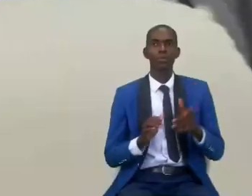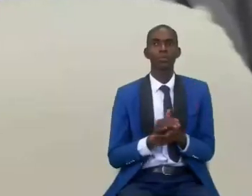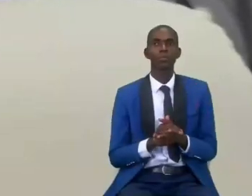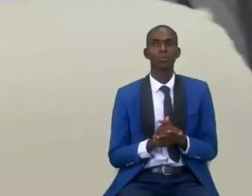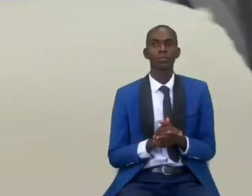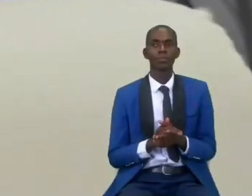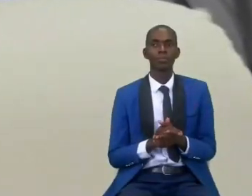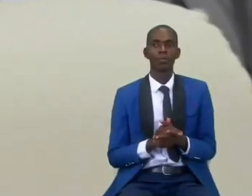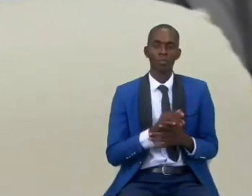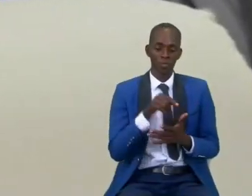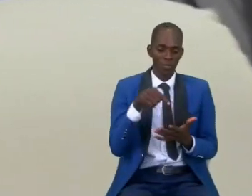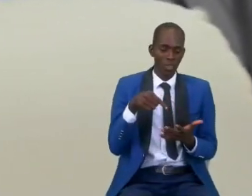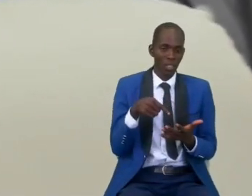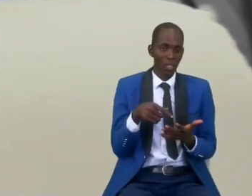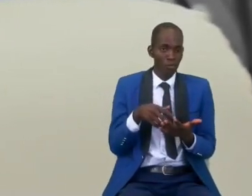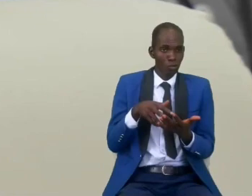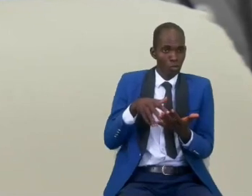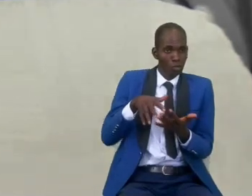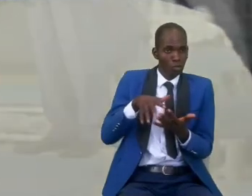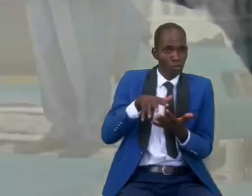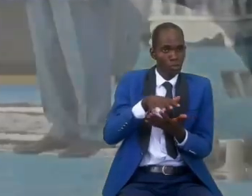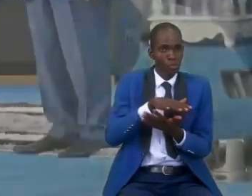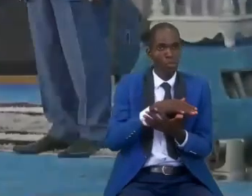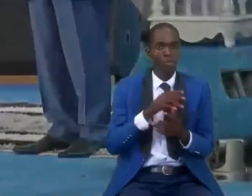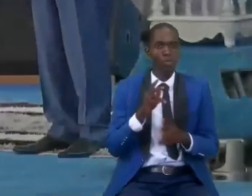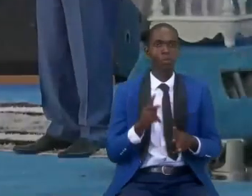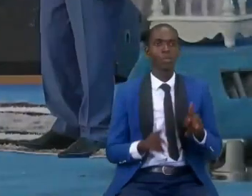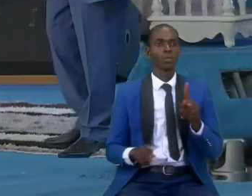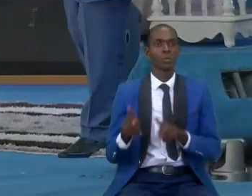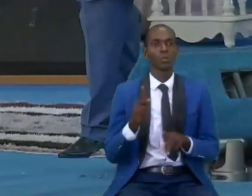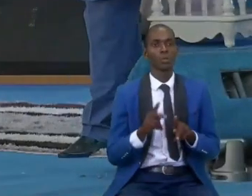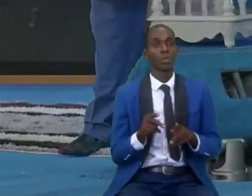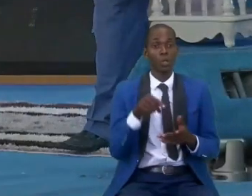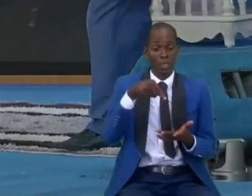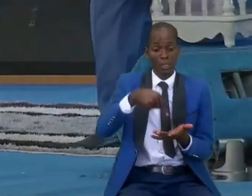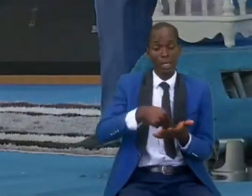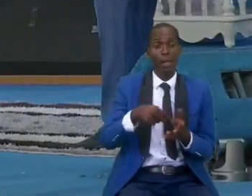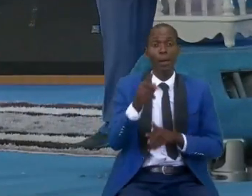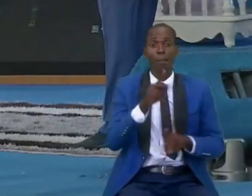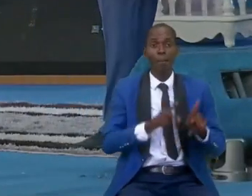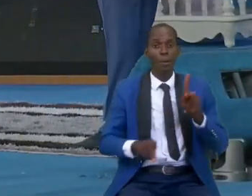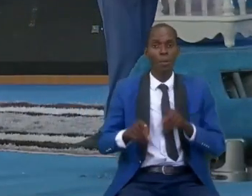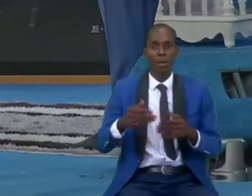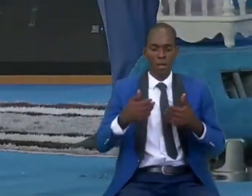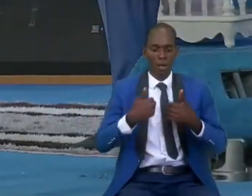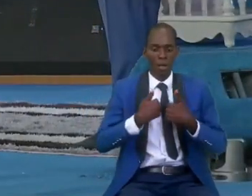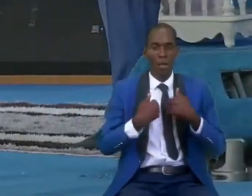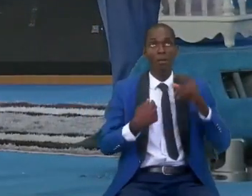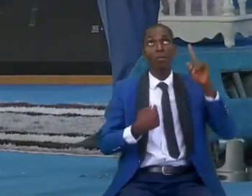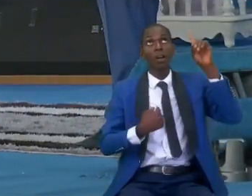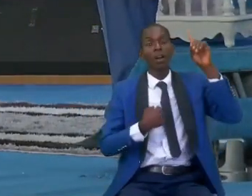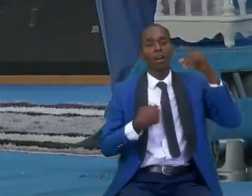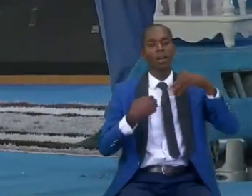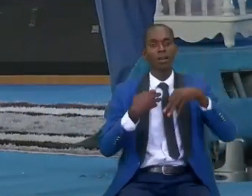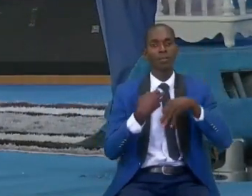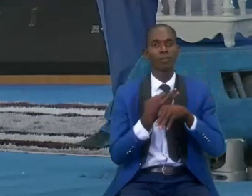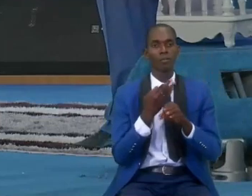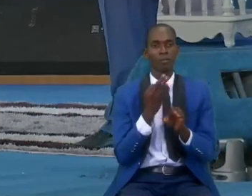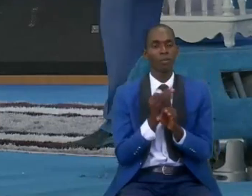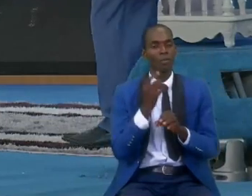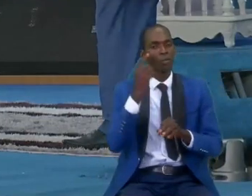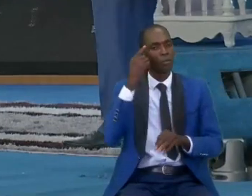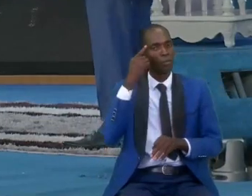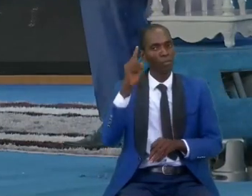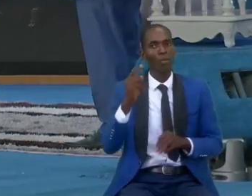I formed for myself. These people have I formed for